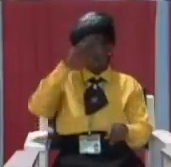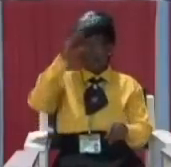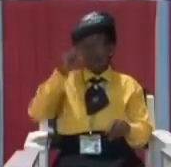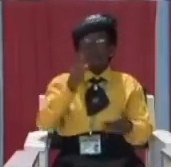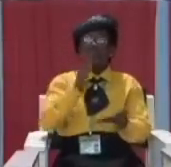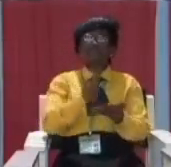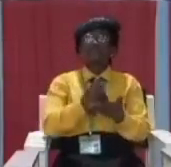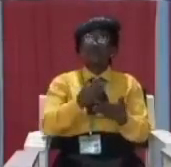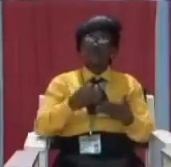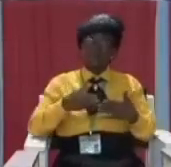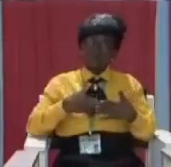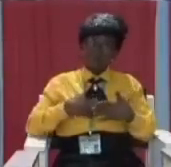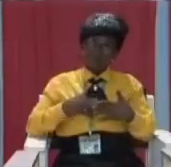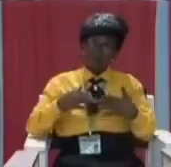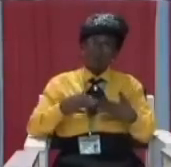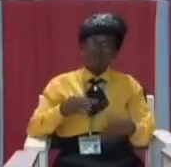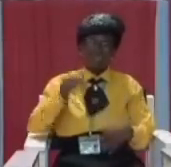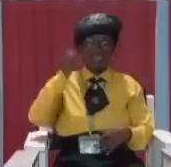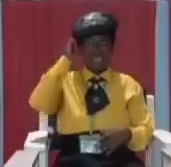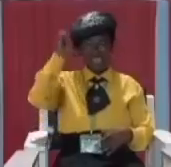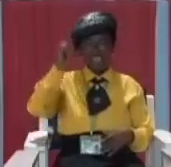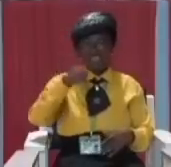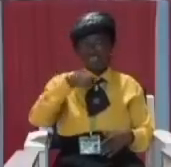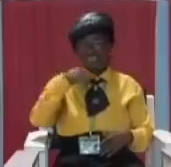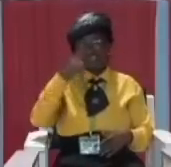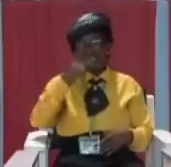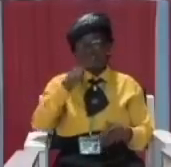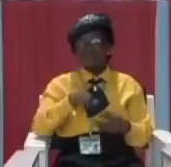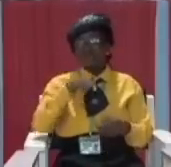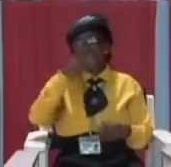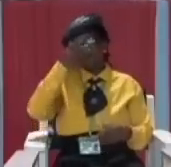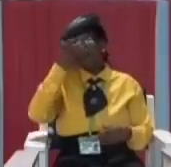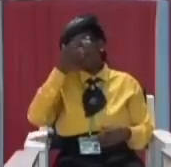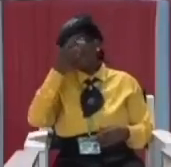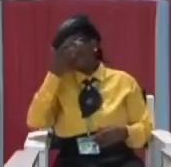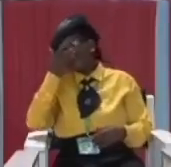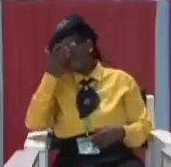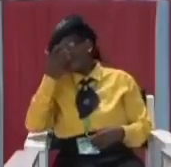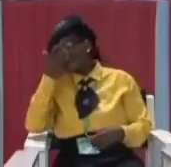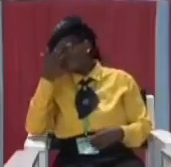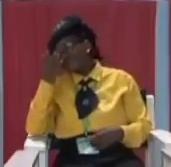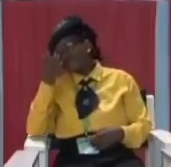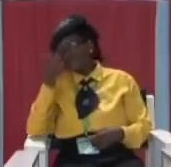he begins to rot. It becomes useless again.